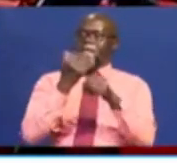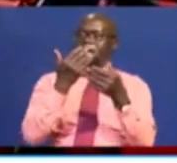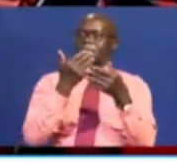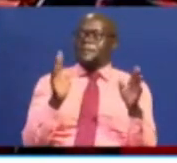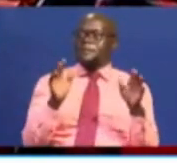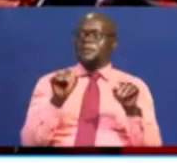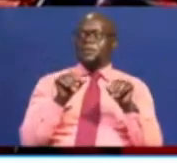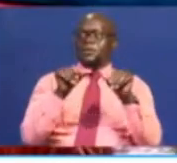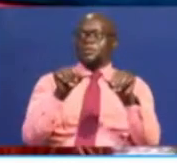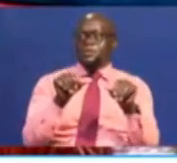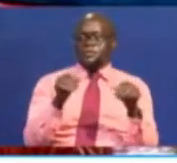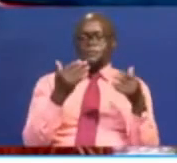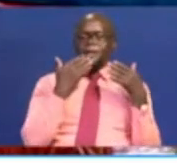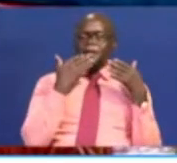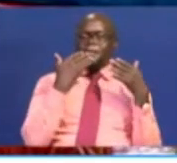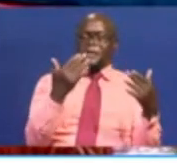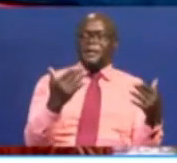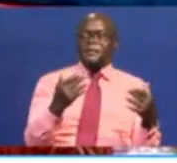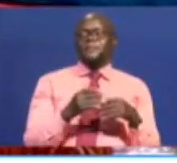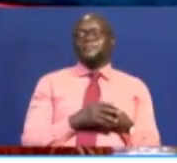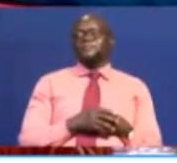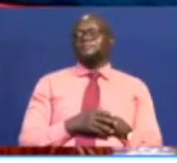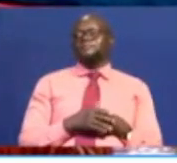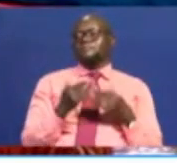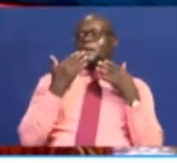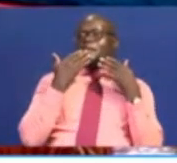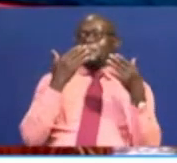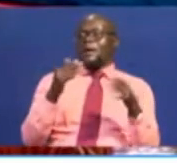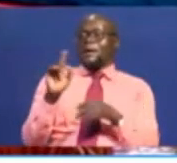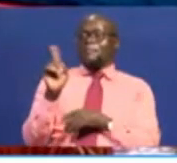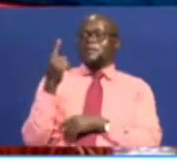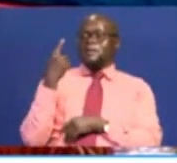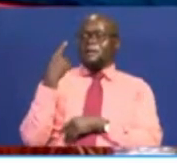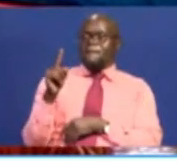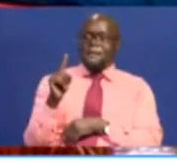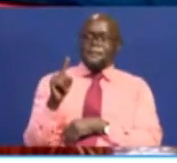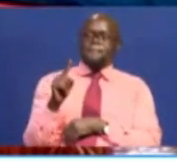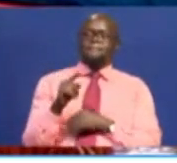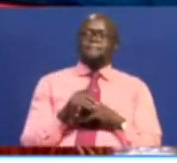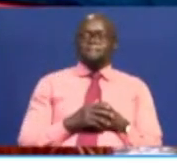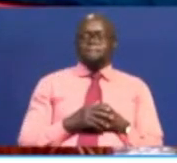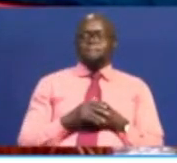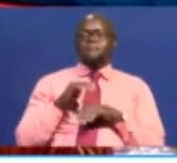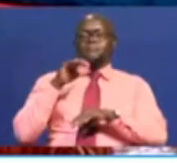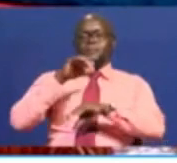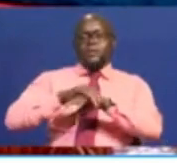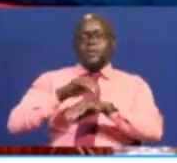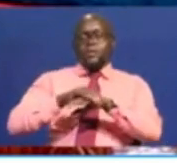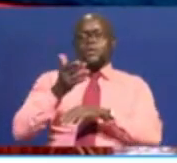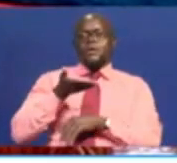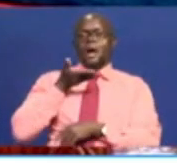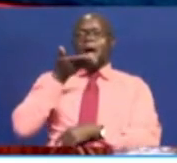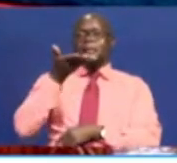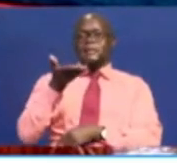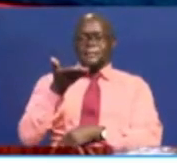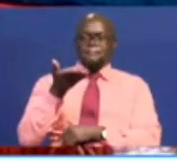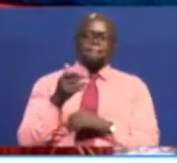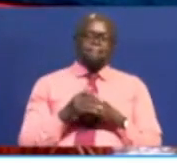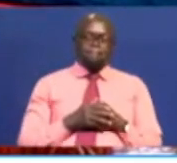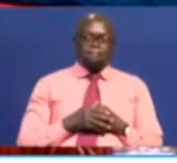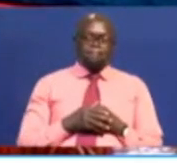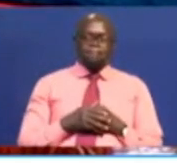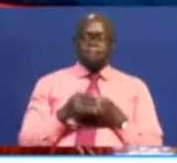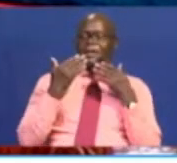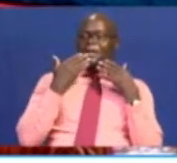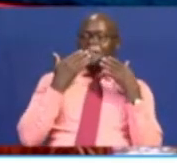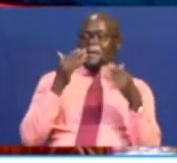Go ahead. Thank you, Mr. Speaker. I want to thank the minister for a good response, and I want